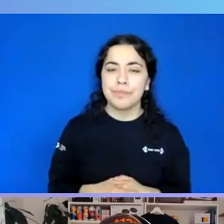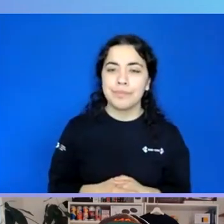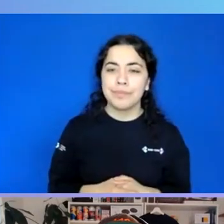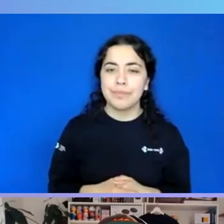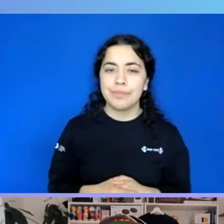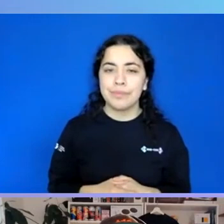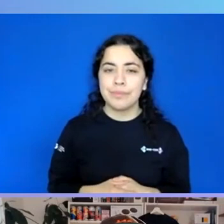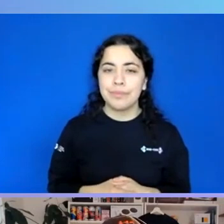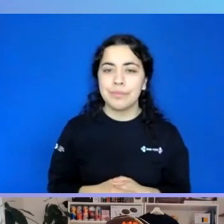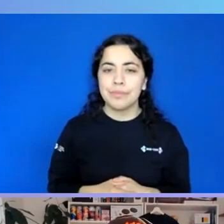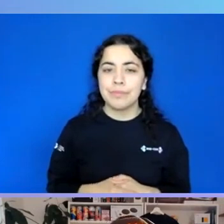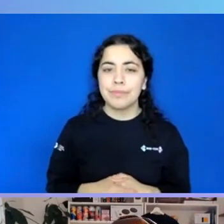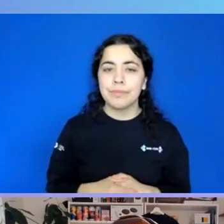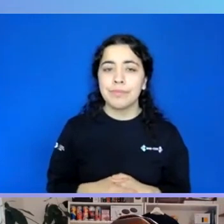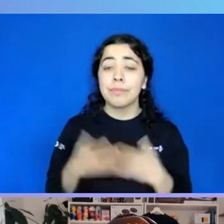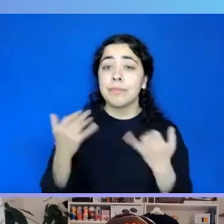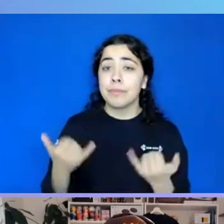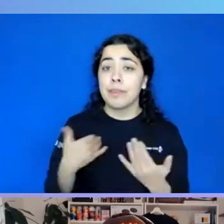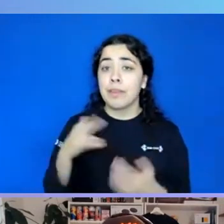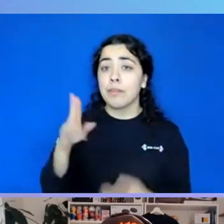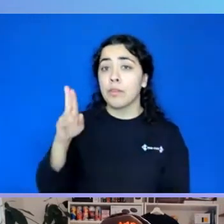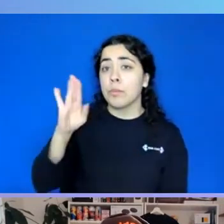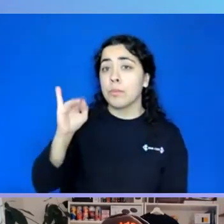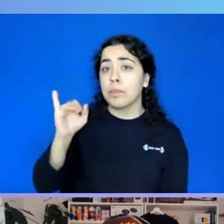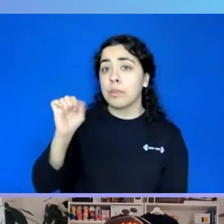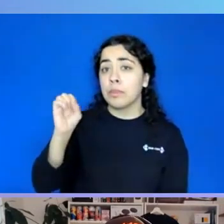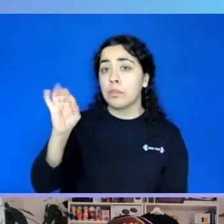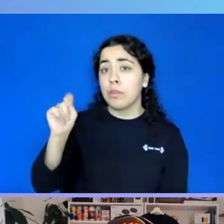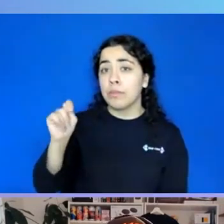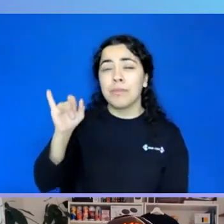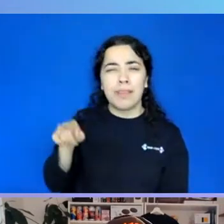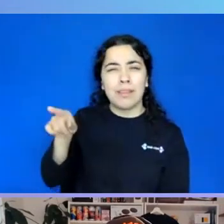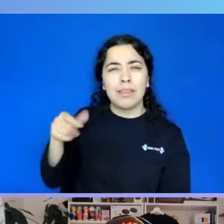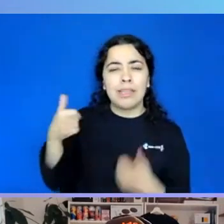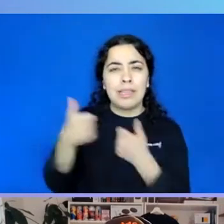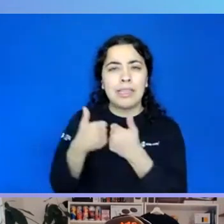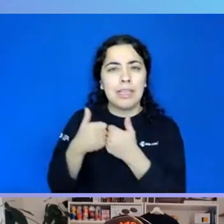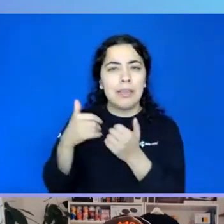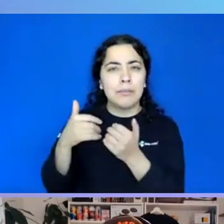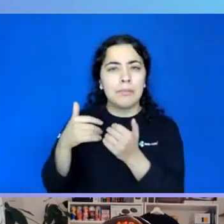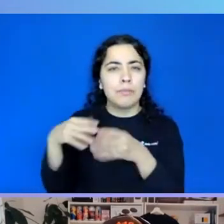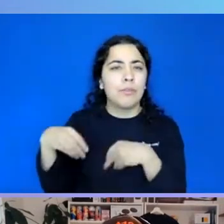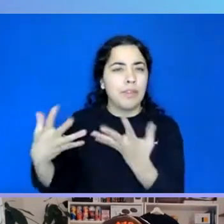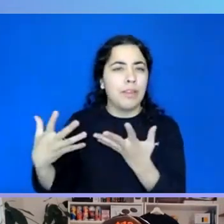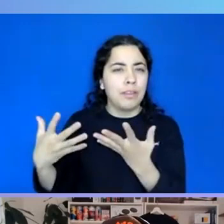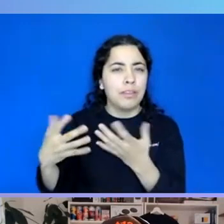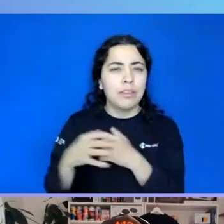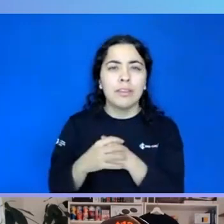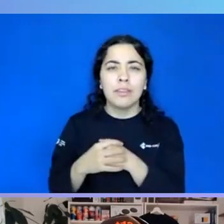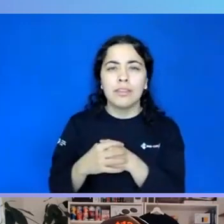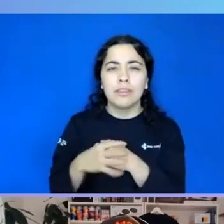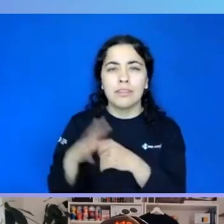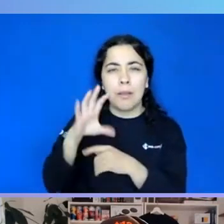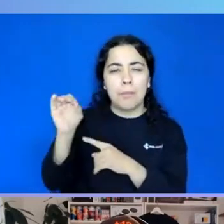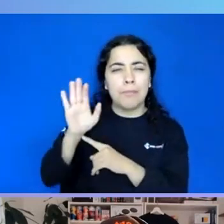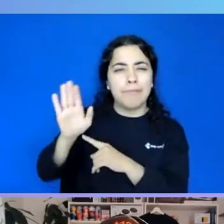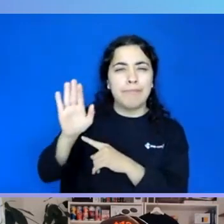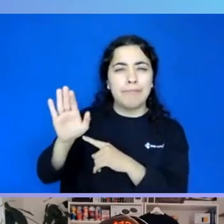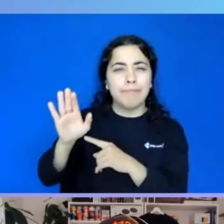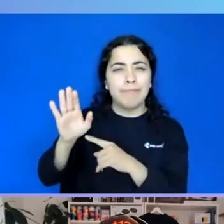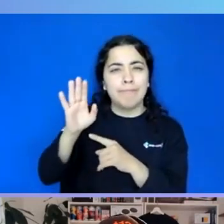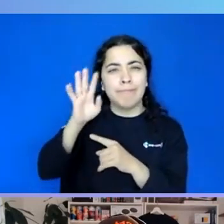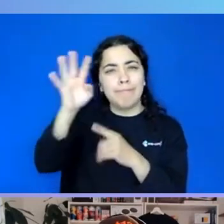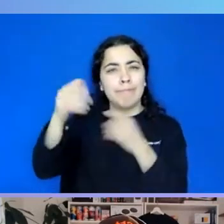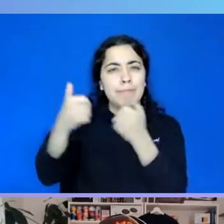And then we have Ubisoft, which is a gaming provider, and